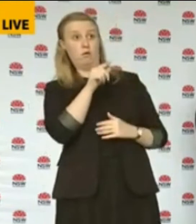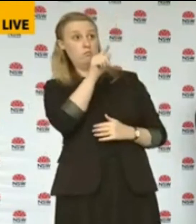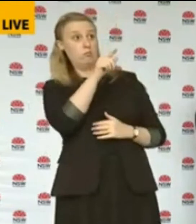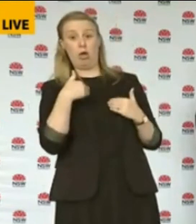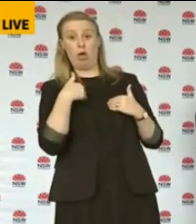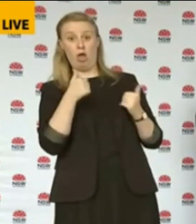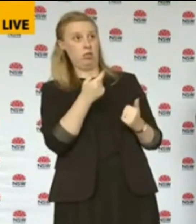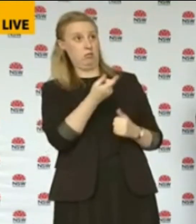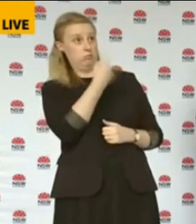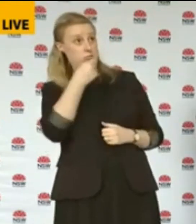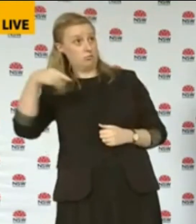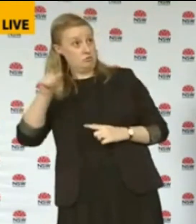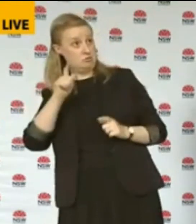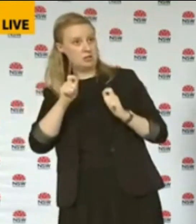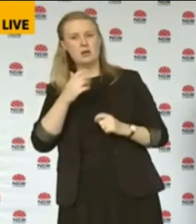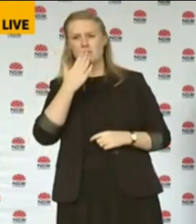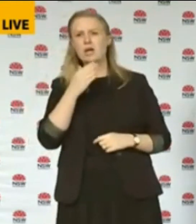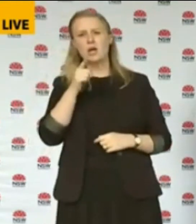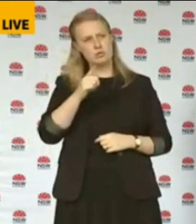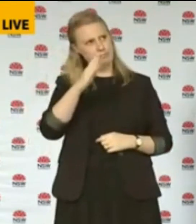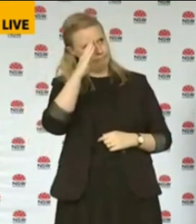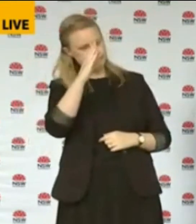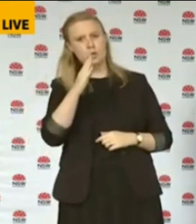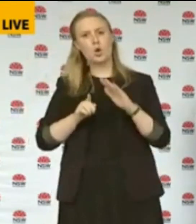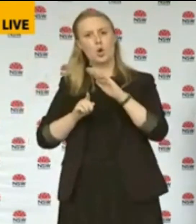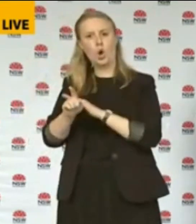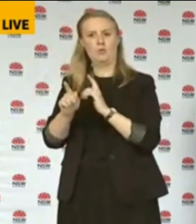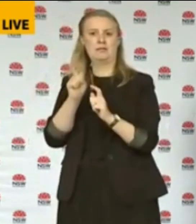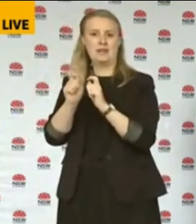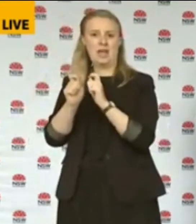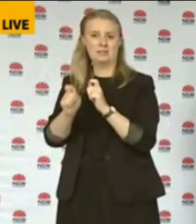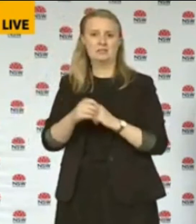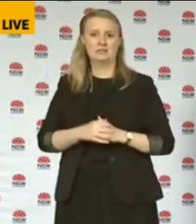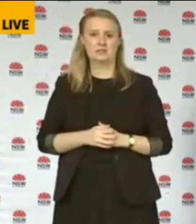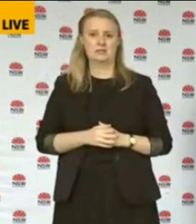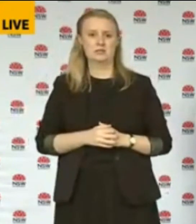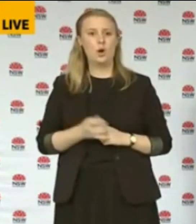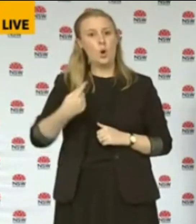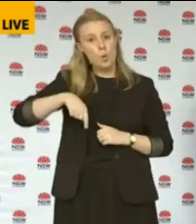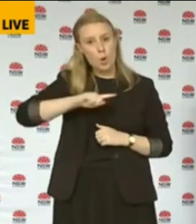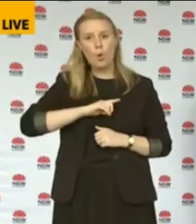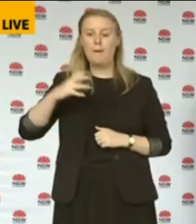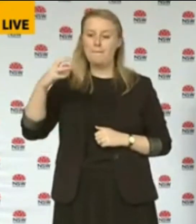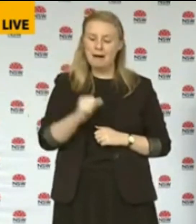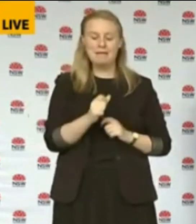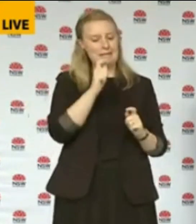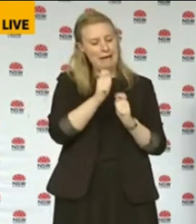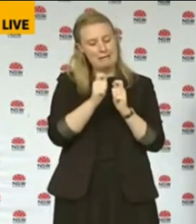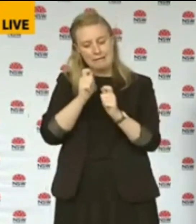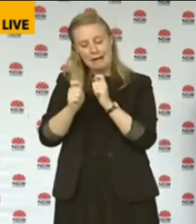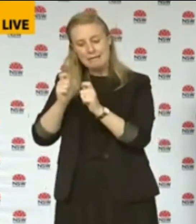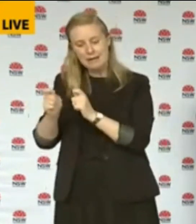Wales has a potential weapon to defeat this enemy, this virus, and that is by getting tested. Please do it. Please